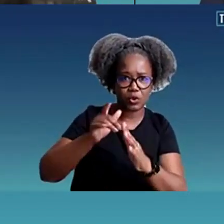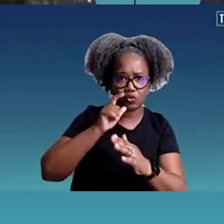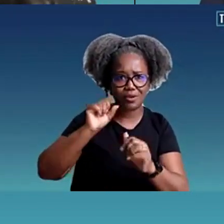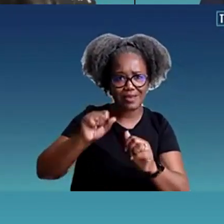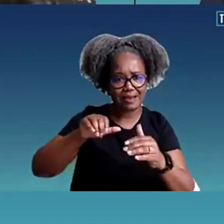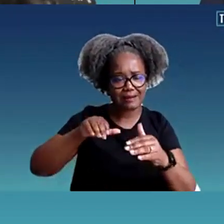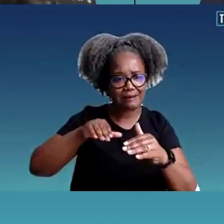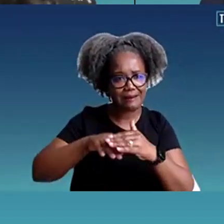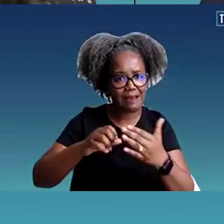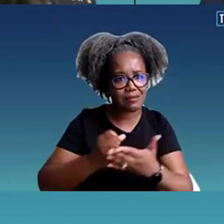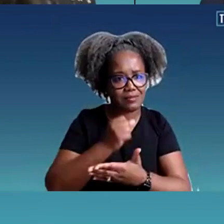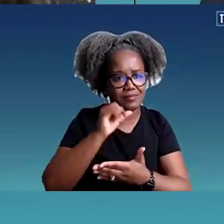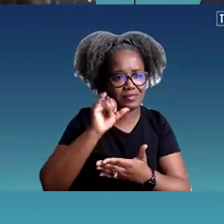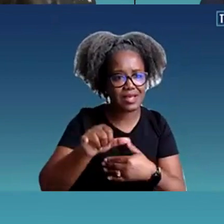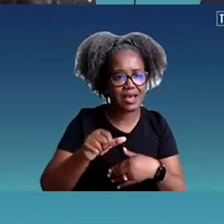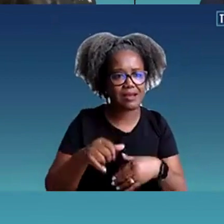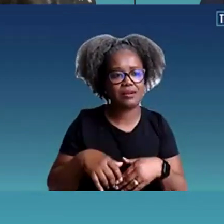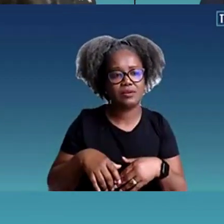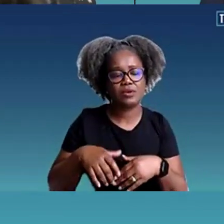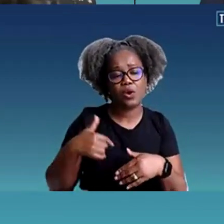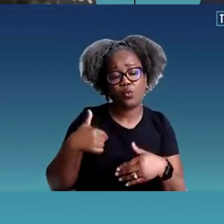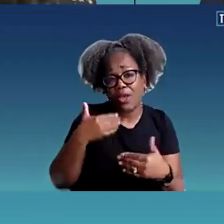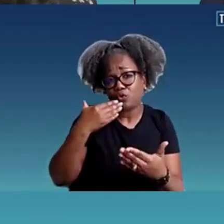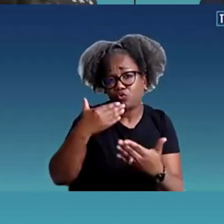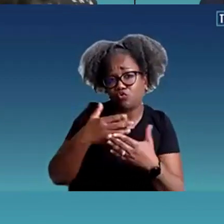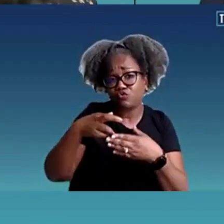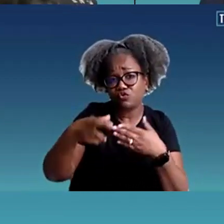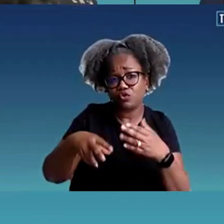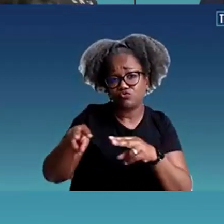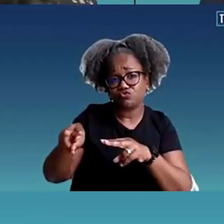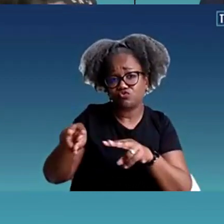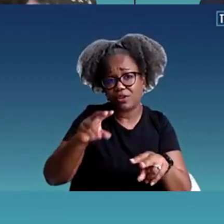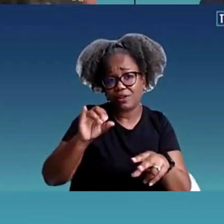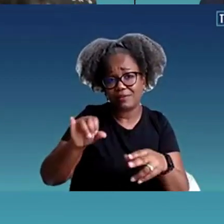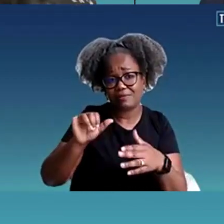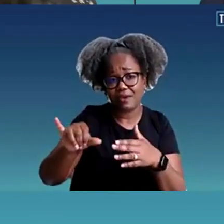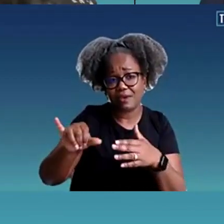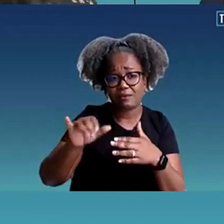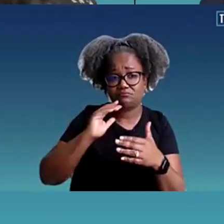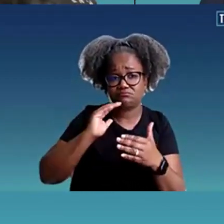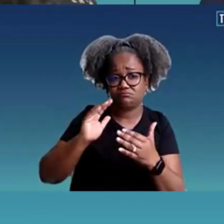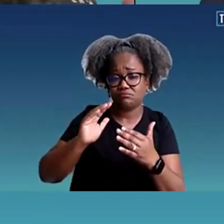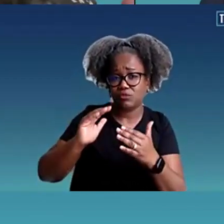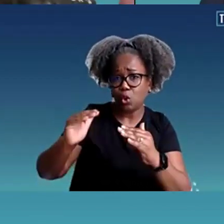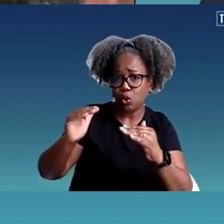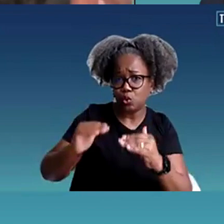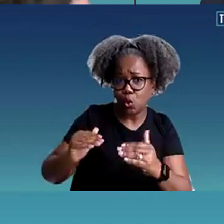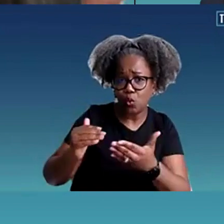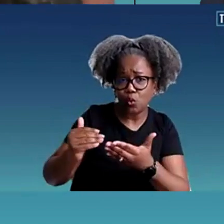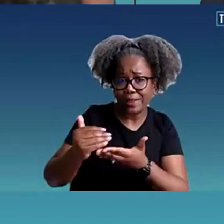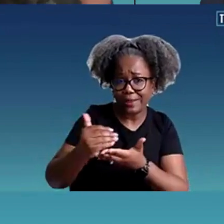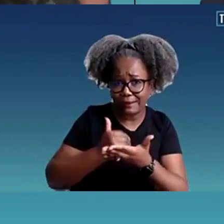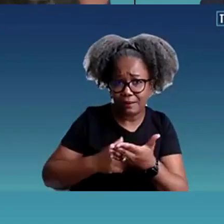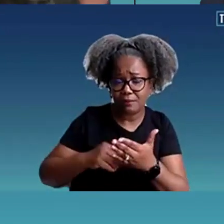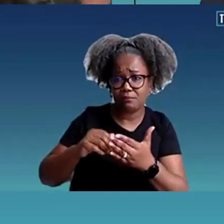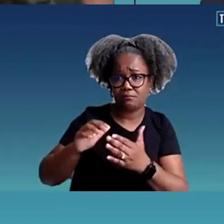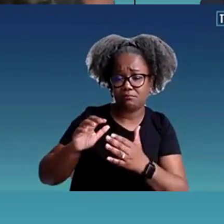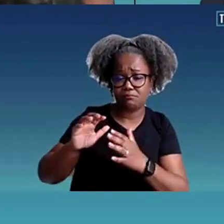a lower income population and a rural population, how digital health can